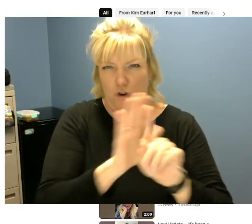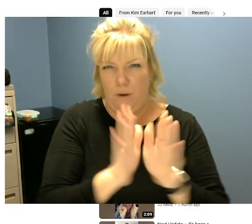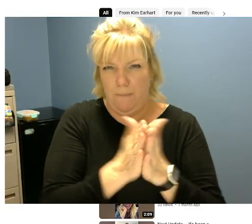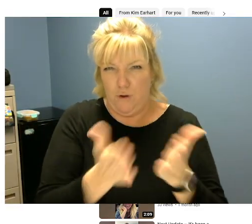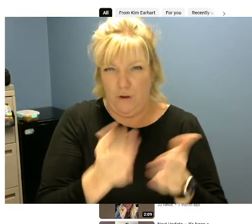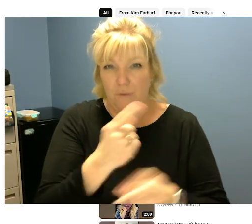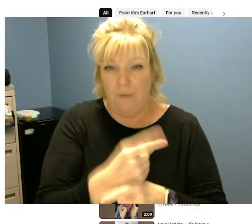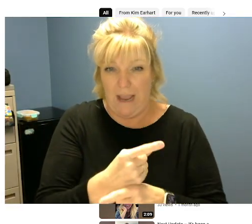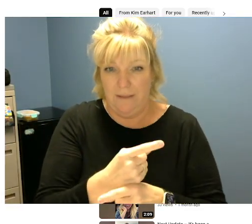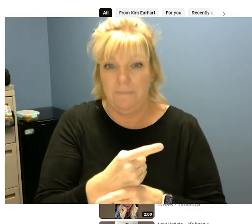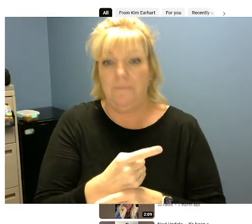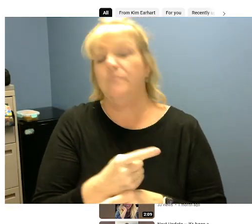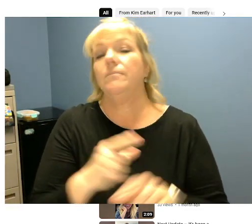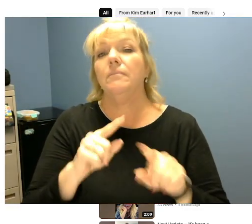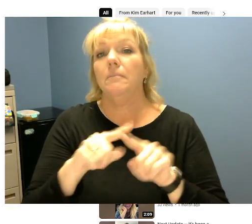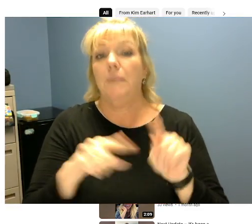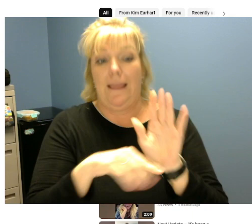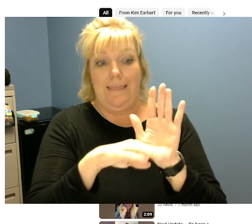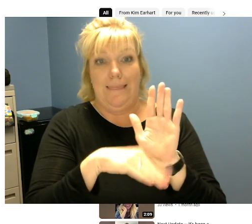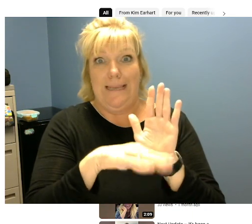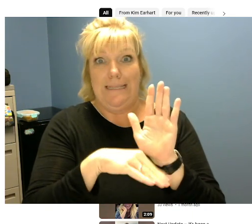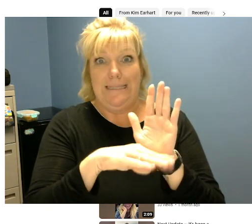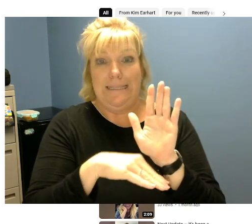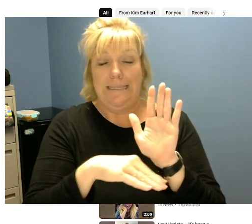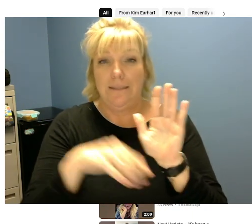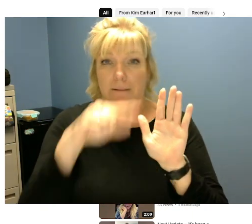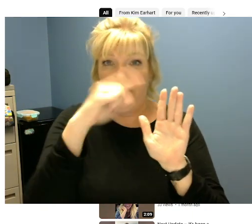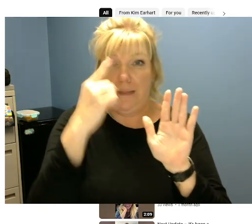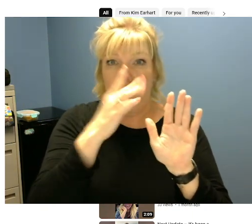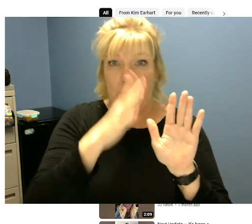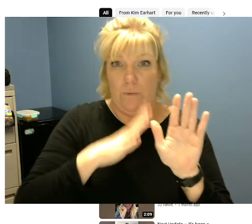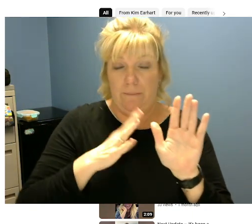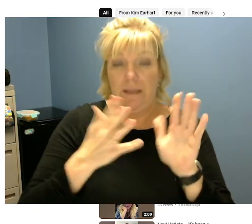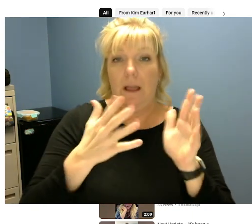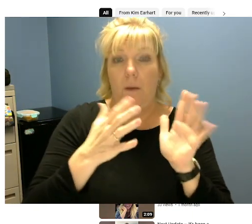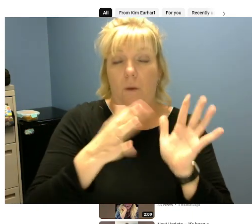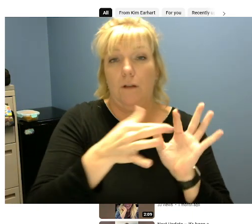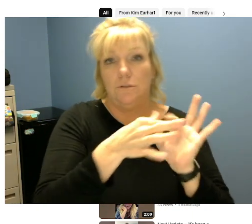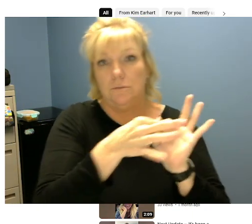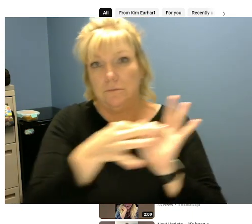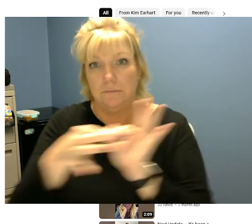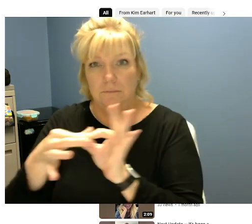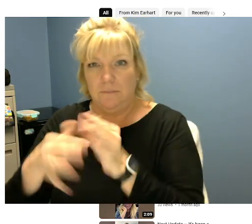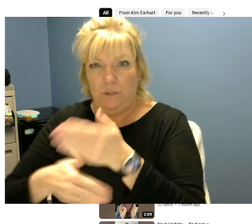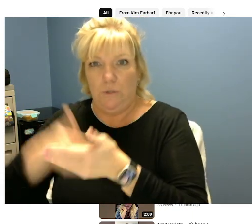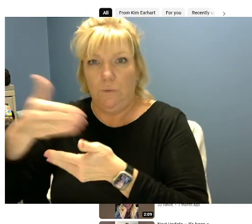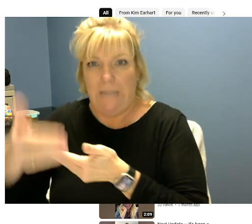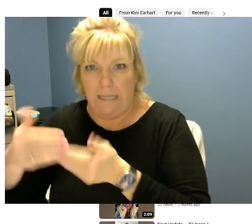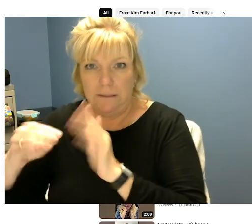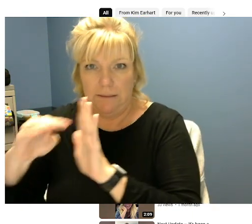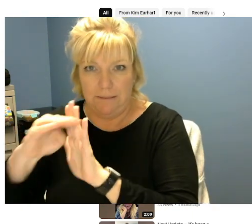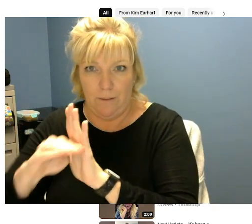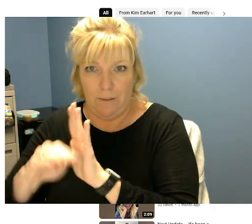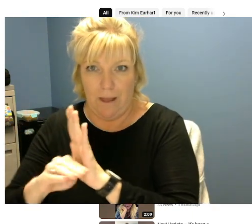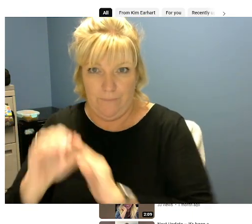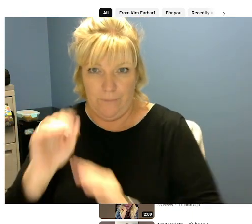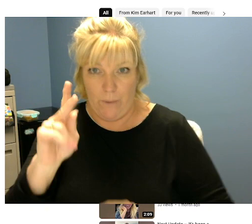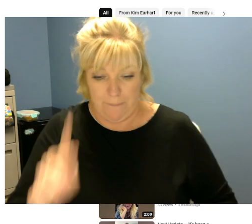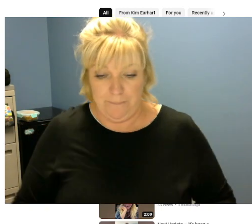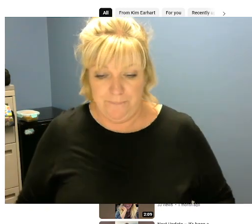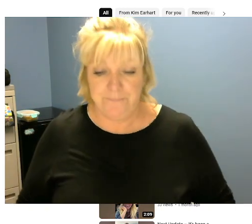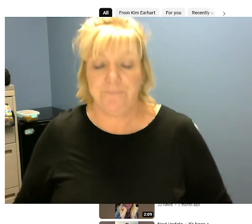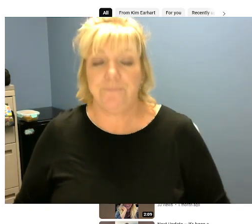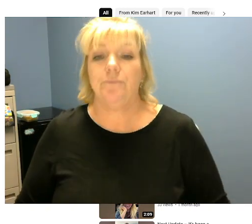bottom with African American women to where we're headed next after the exam. Okay, so